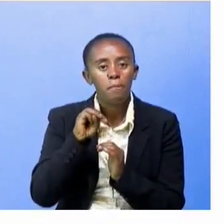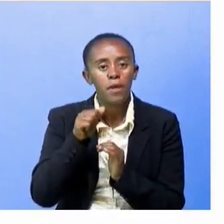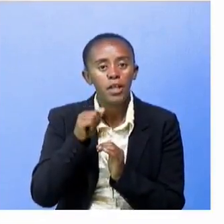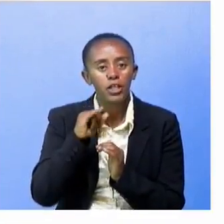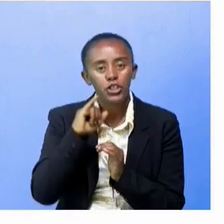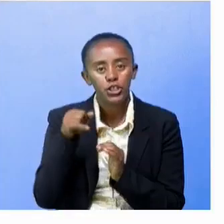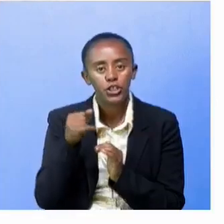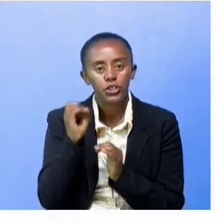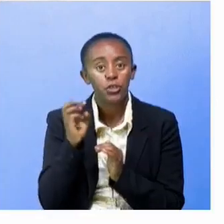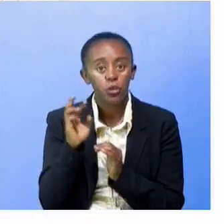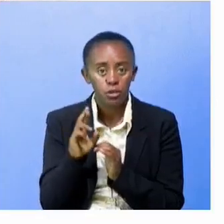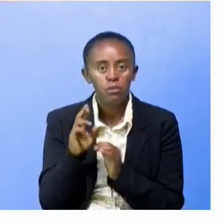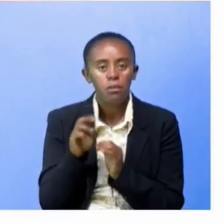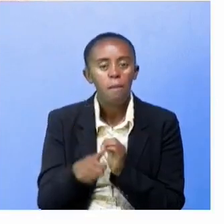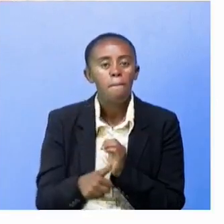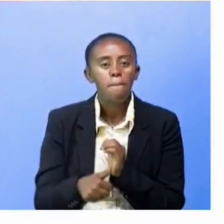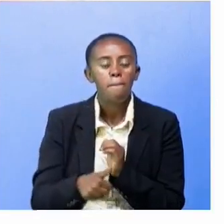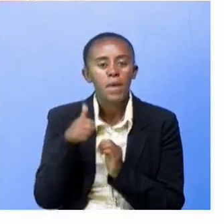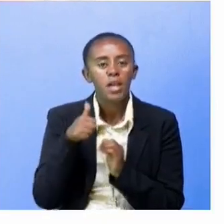health risks